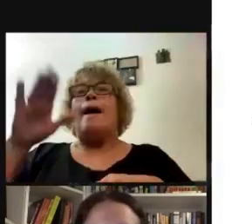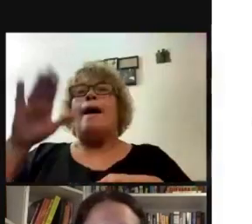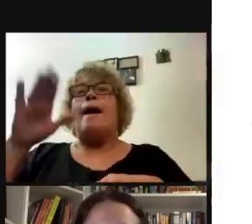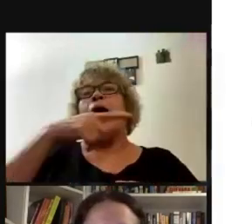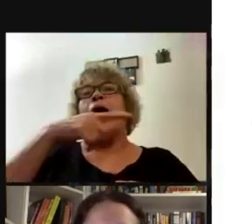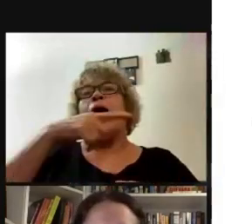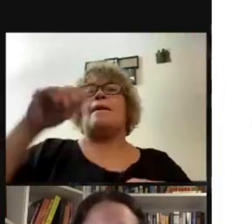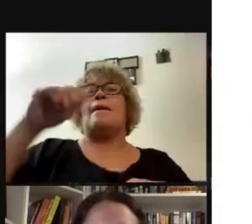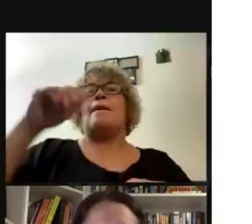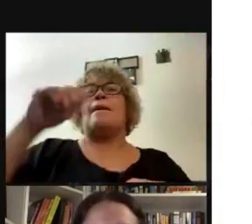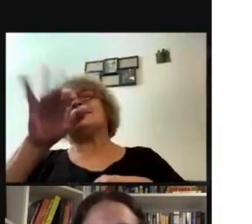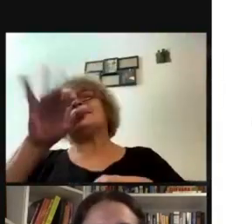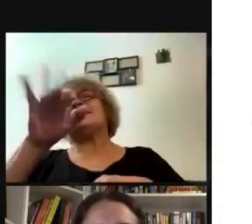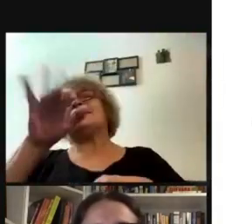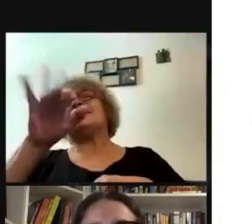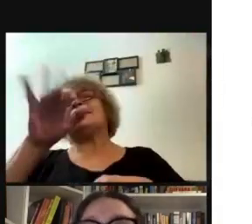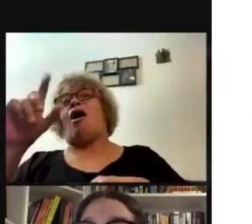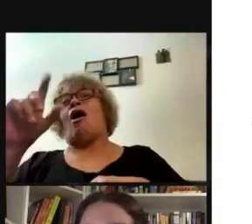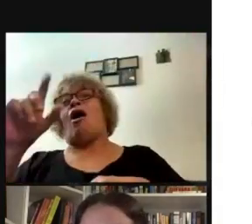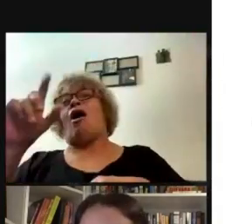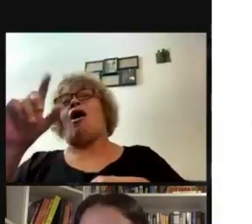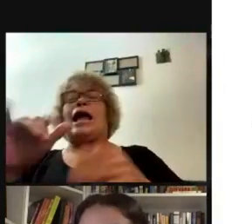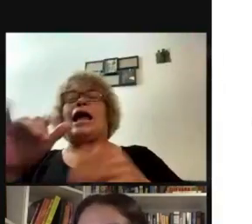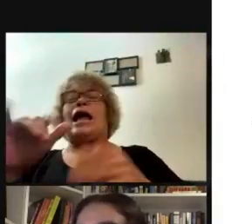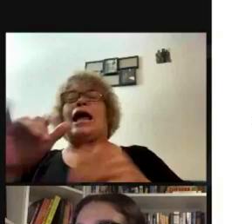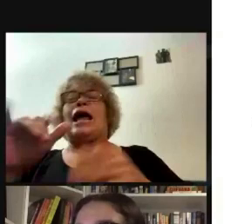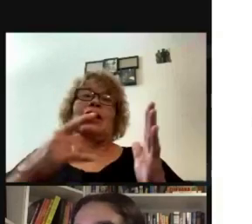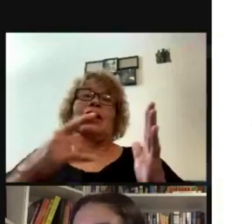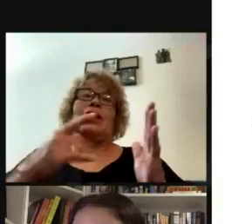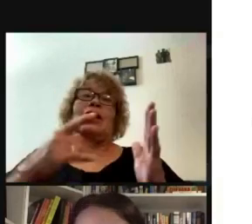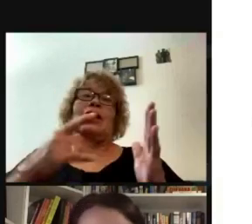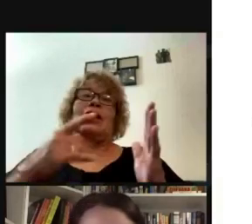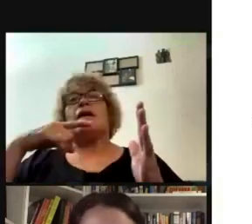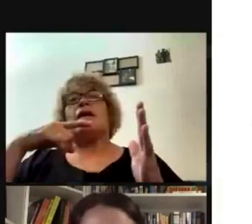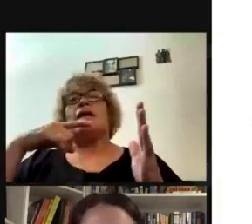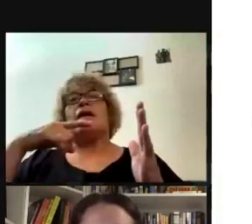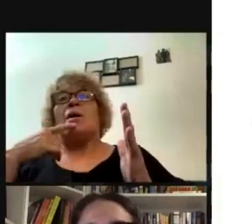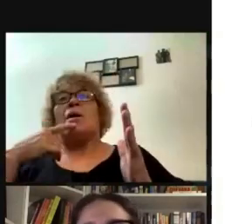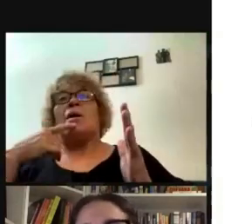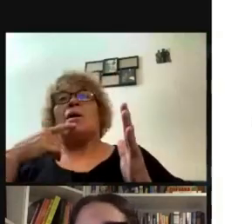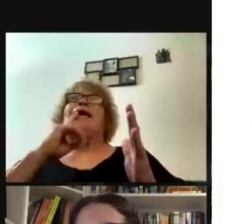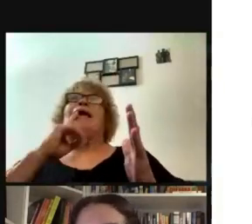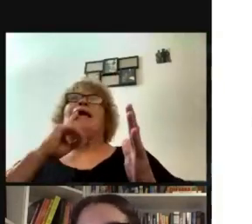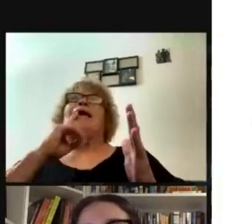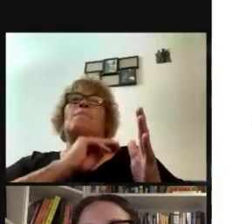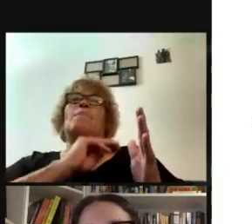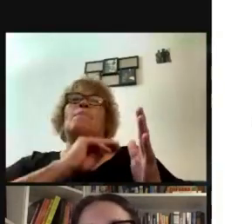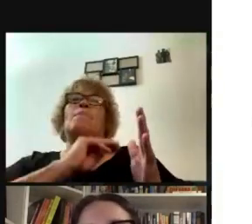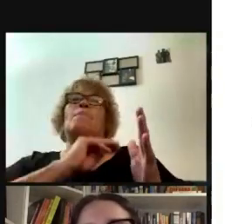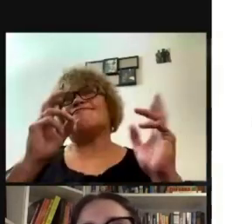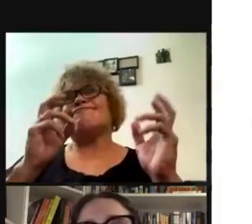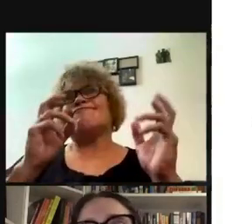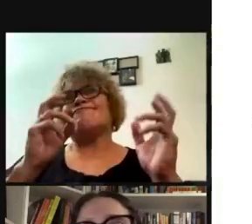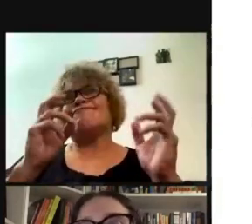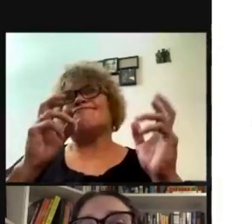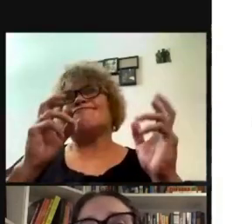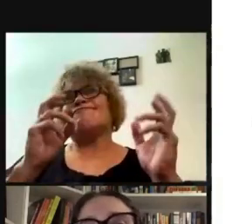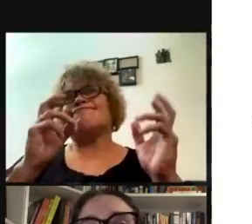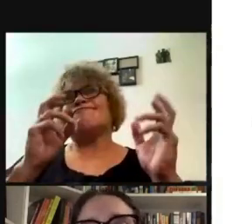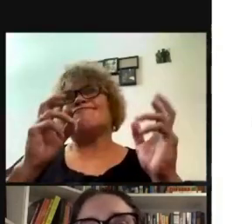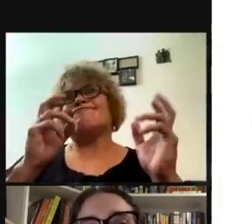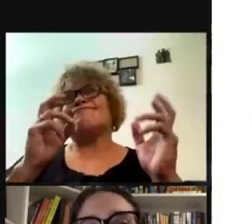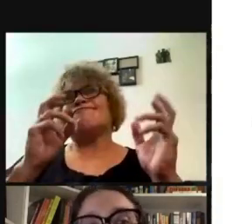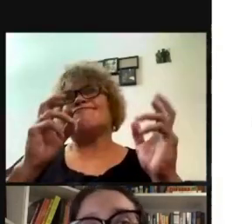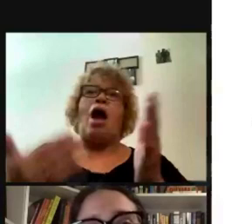clinician as a public charge and a moral problem. And this is largely due to her